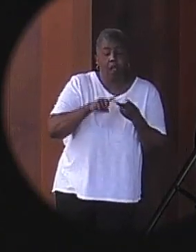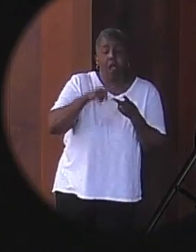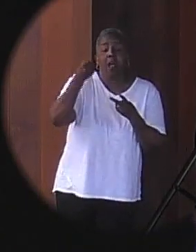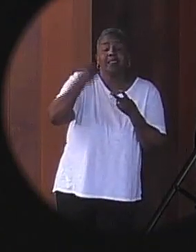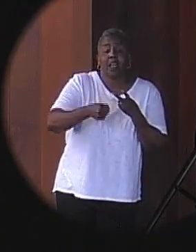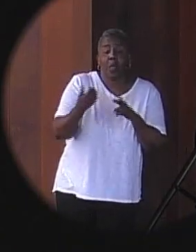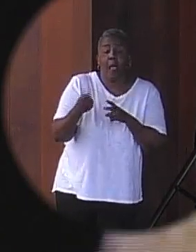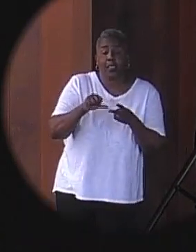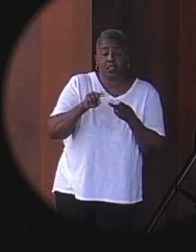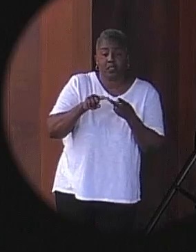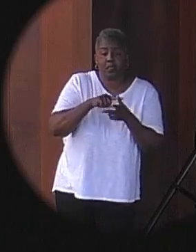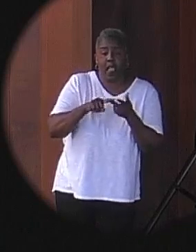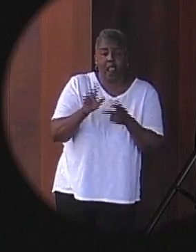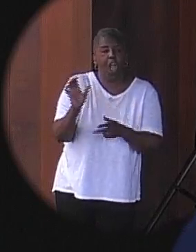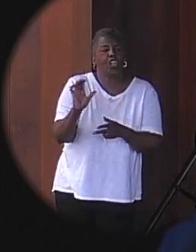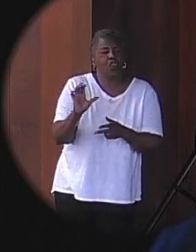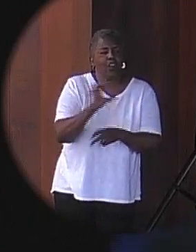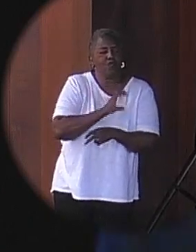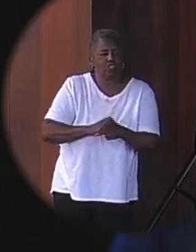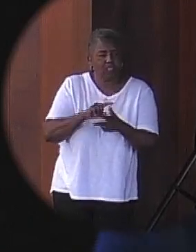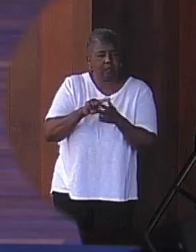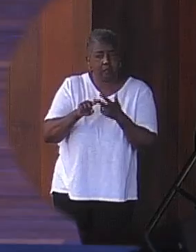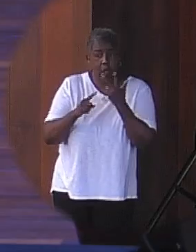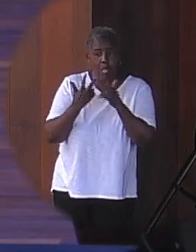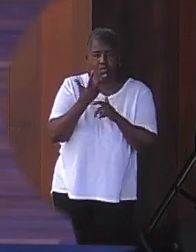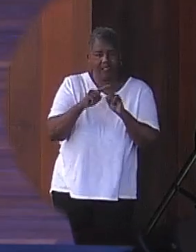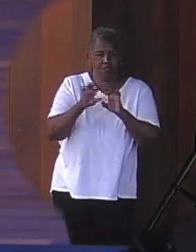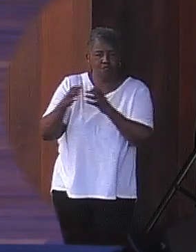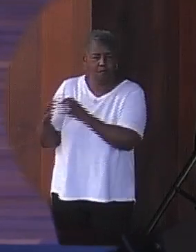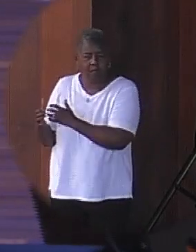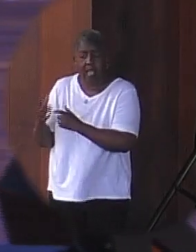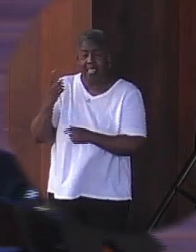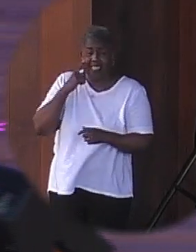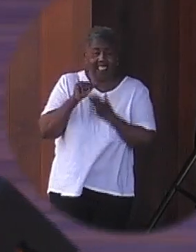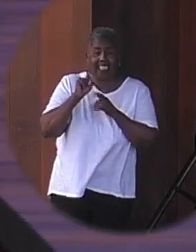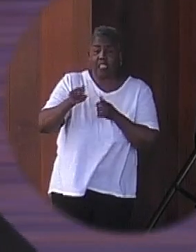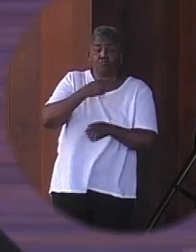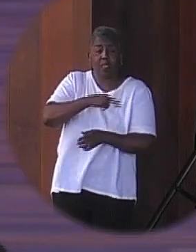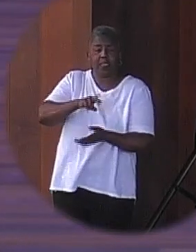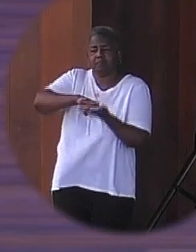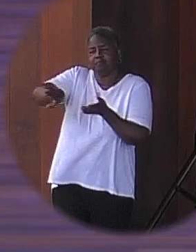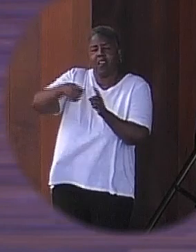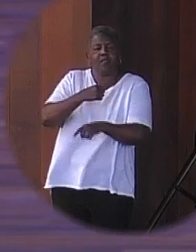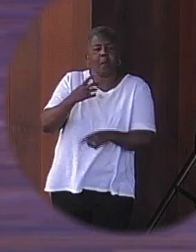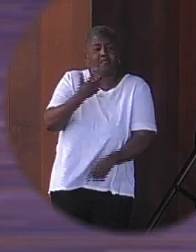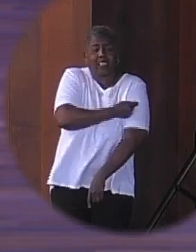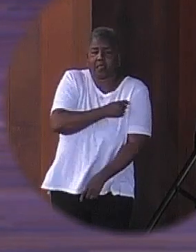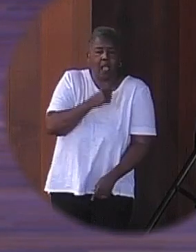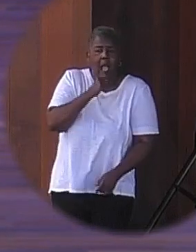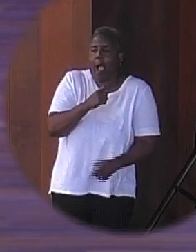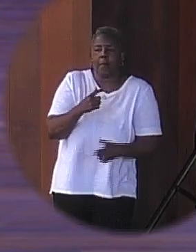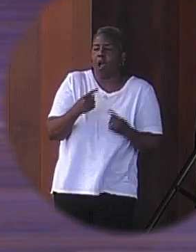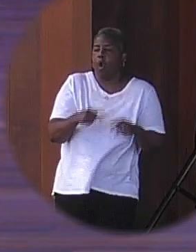Baptists, and the conservatives. They believe that they ought to be religiously exempt from the vaccine. I'm not here to argue